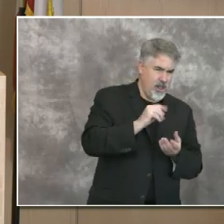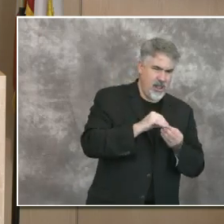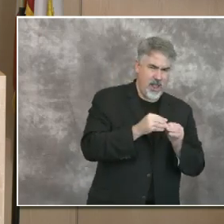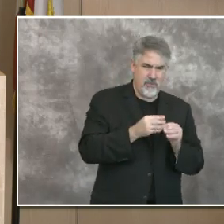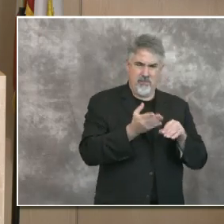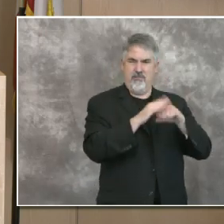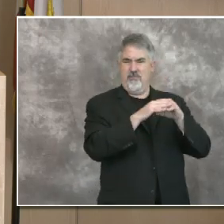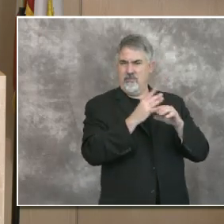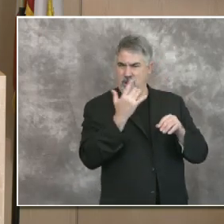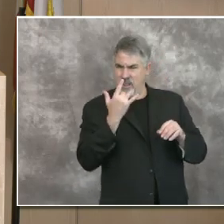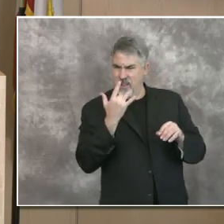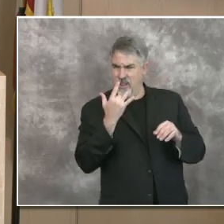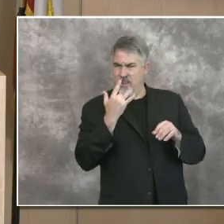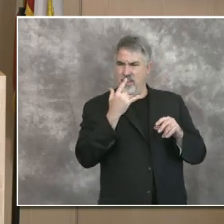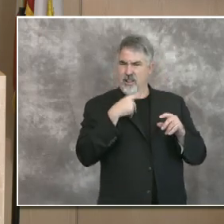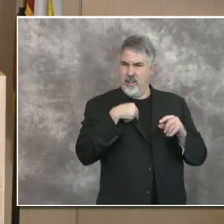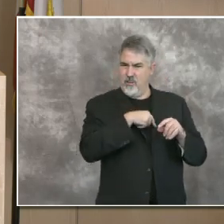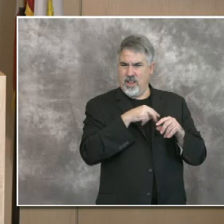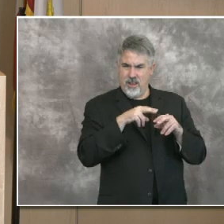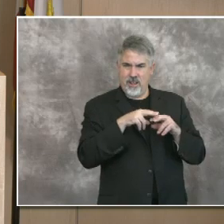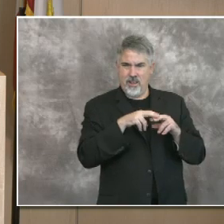at